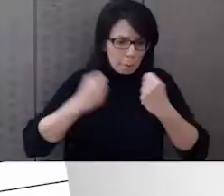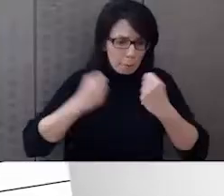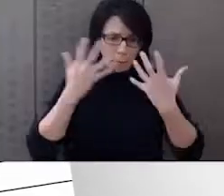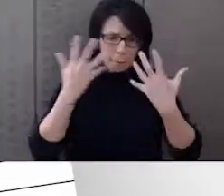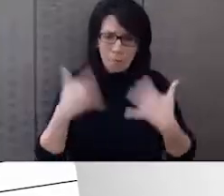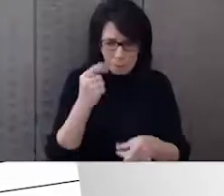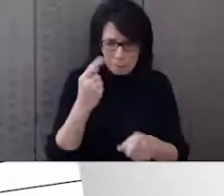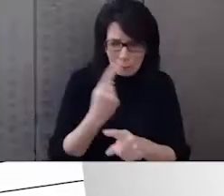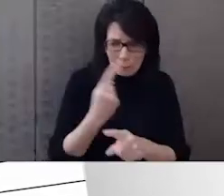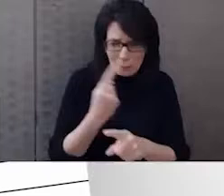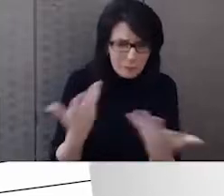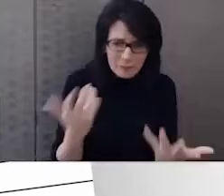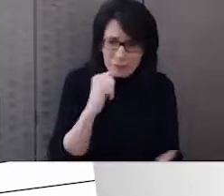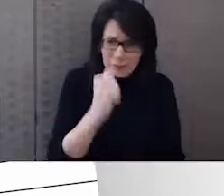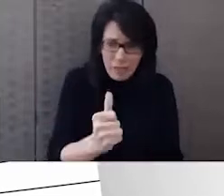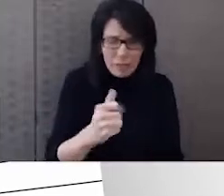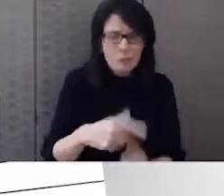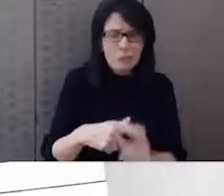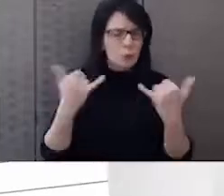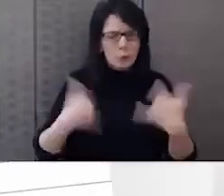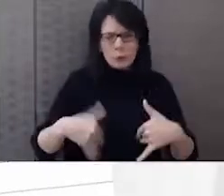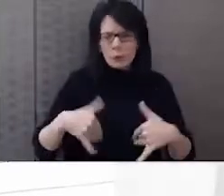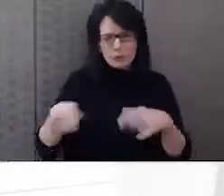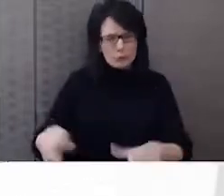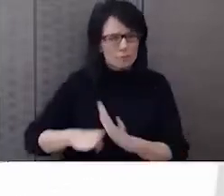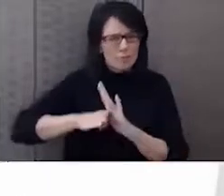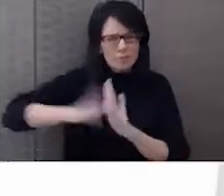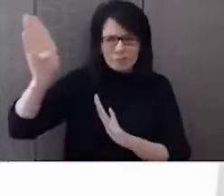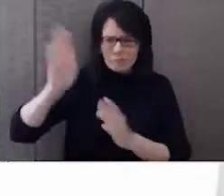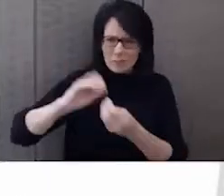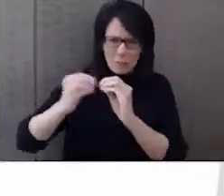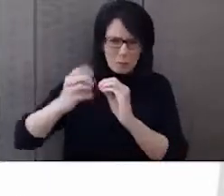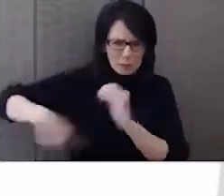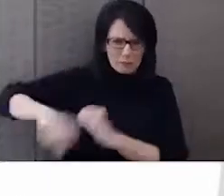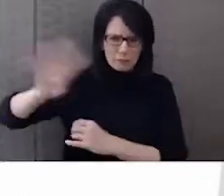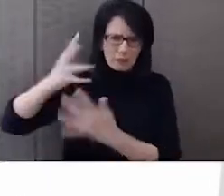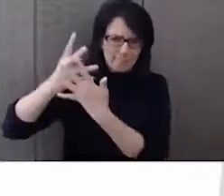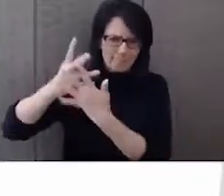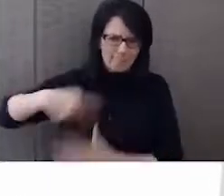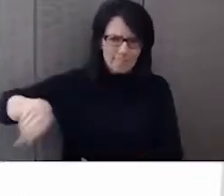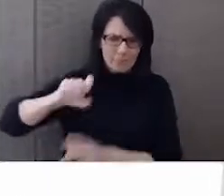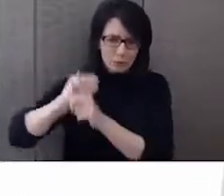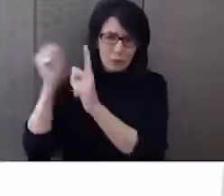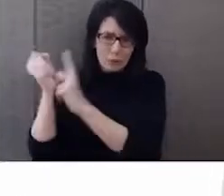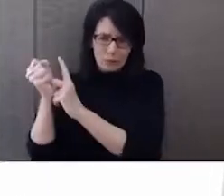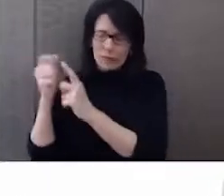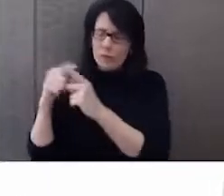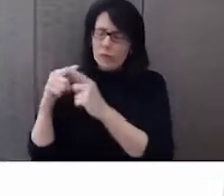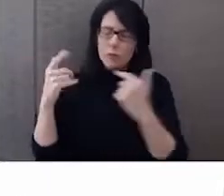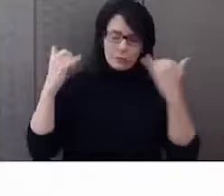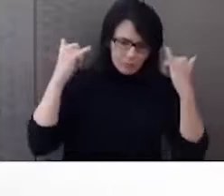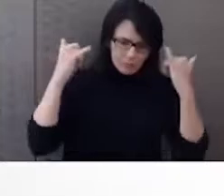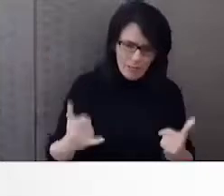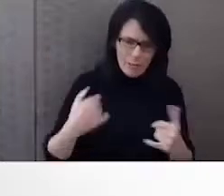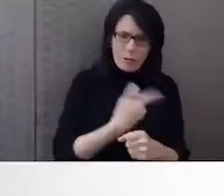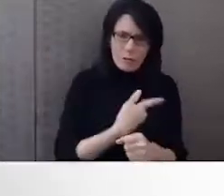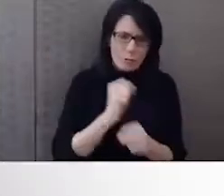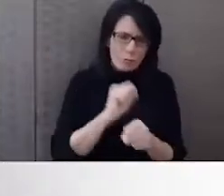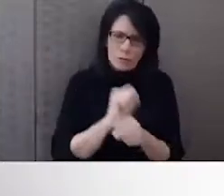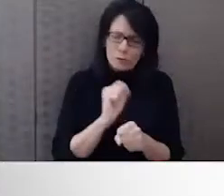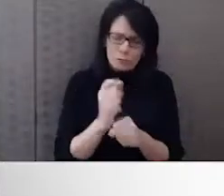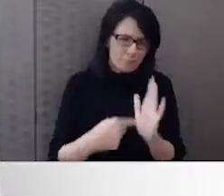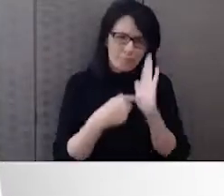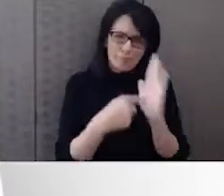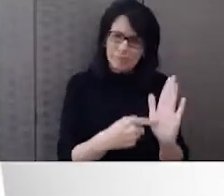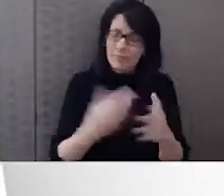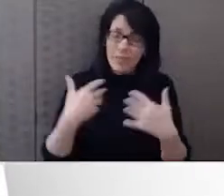So our work has become more urgent in the time of COVID because the health consequences are much greater. Nopi and